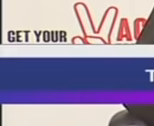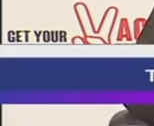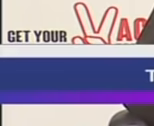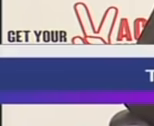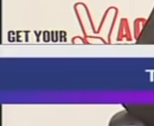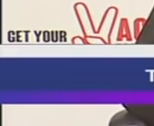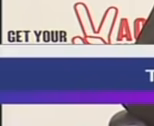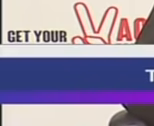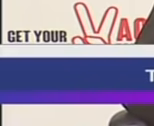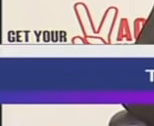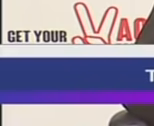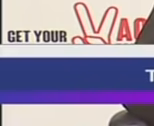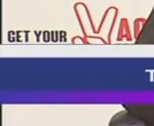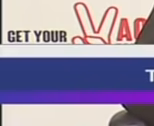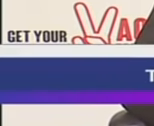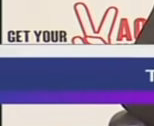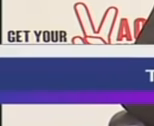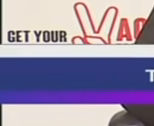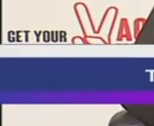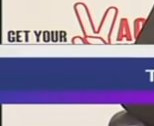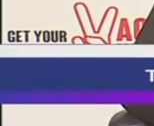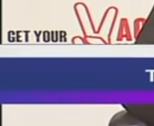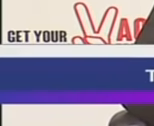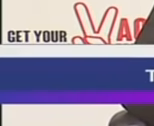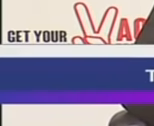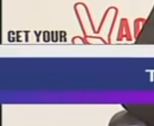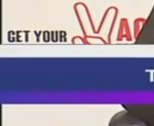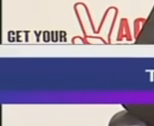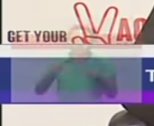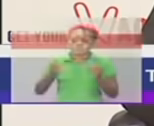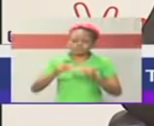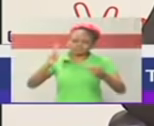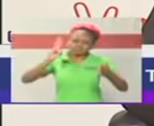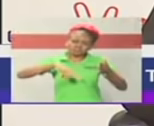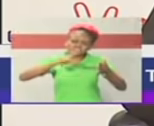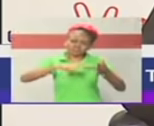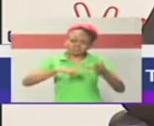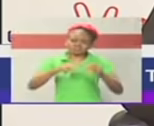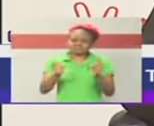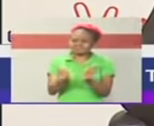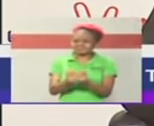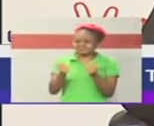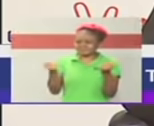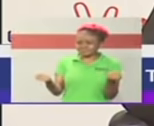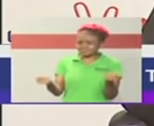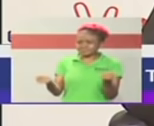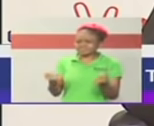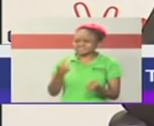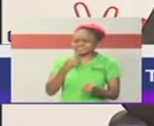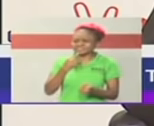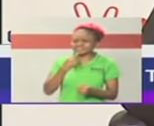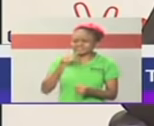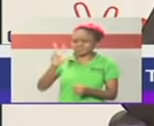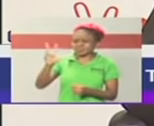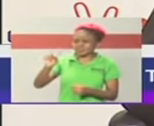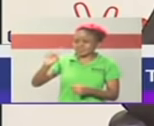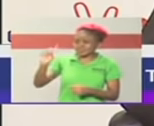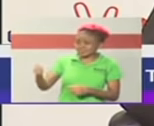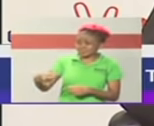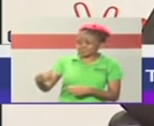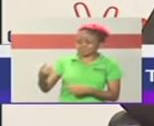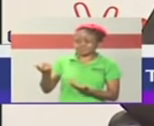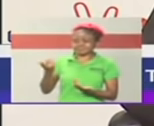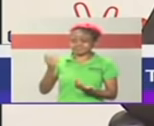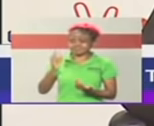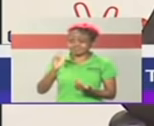bit about the story I read in the newspaper yesterday. It was reported that there were 30,000 women in